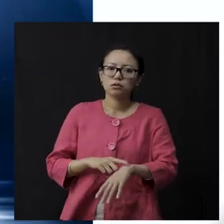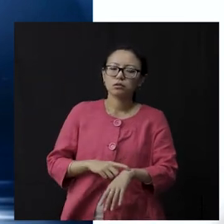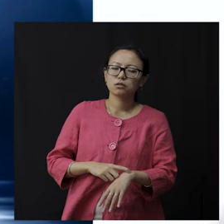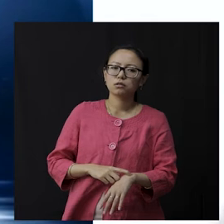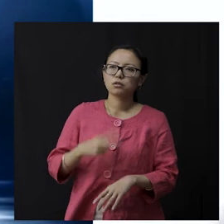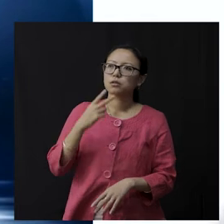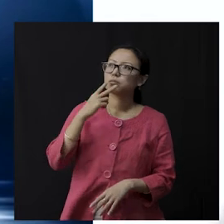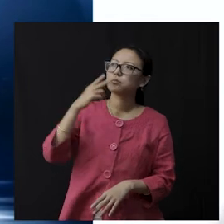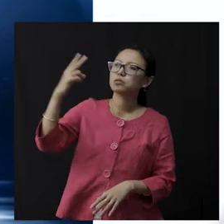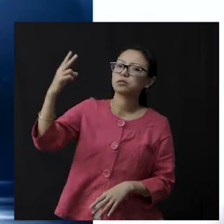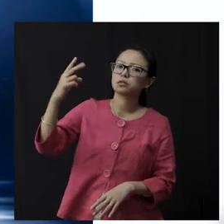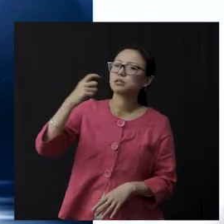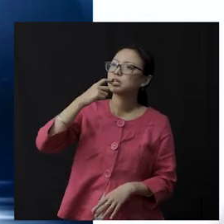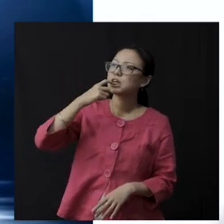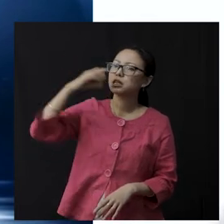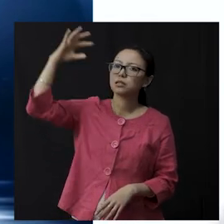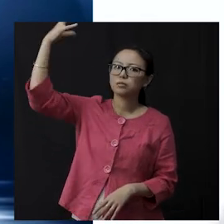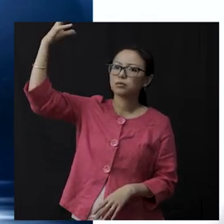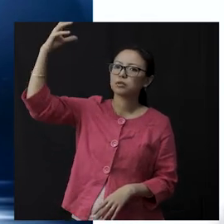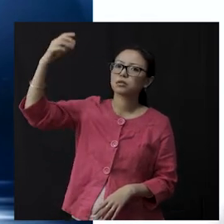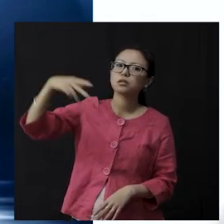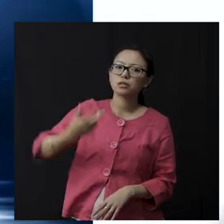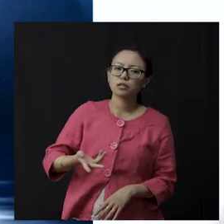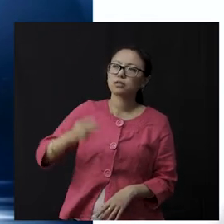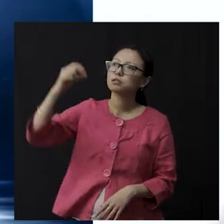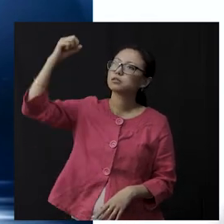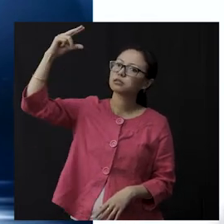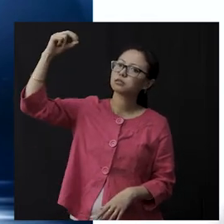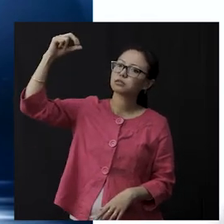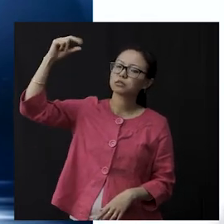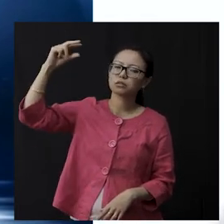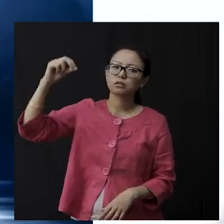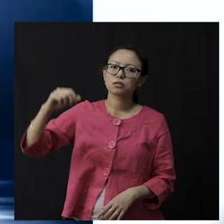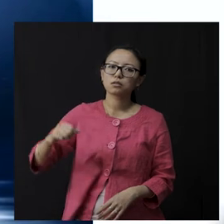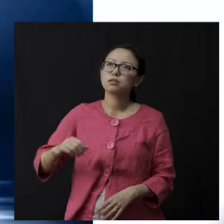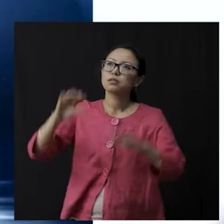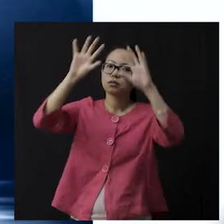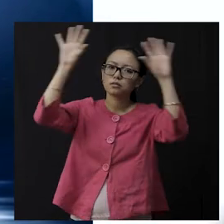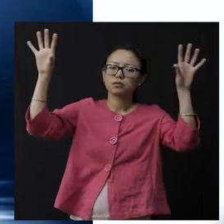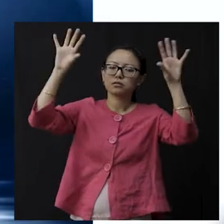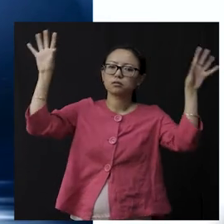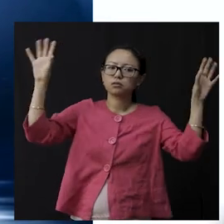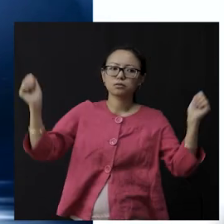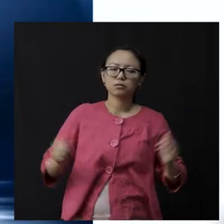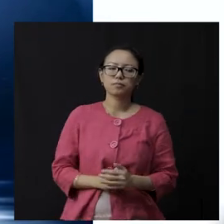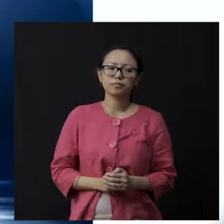see the moon and the stars in the sky.